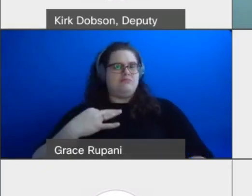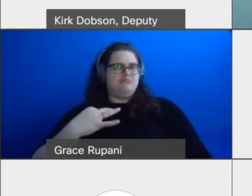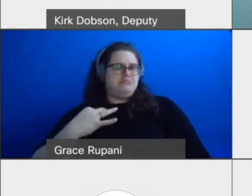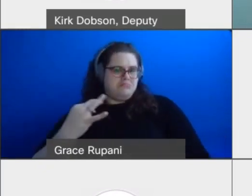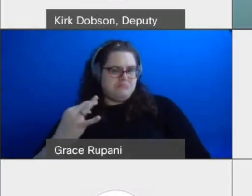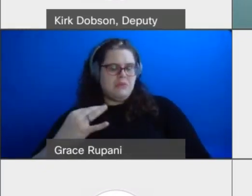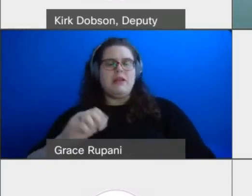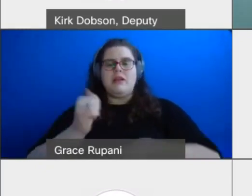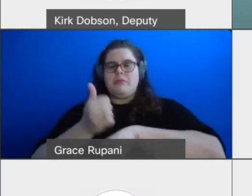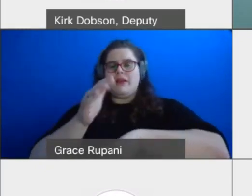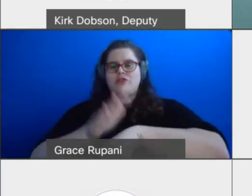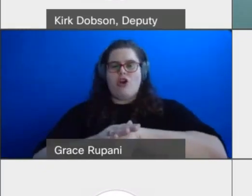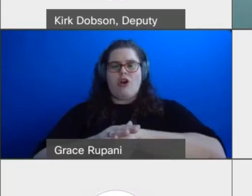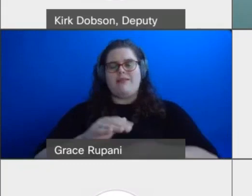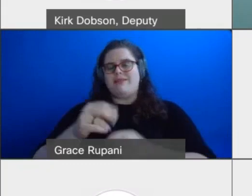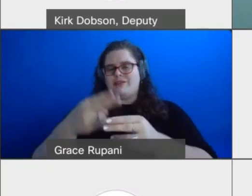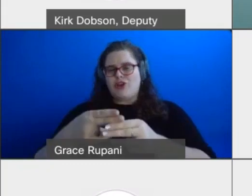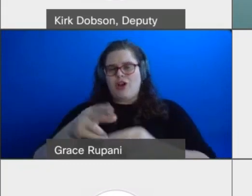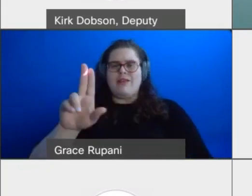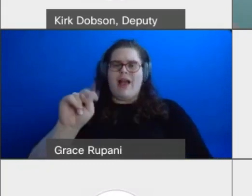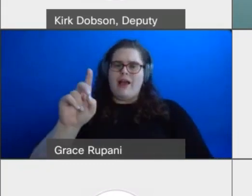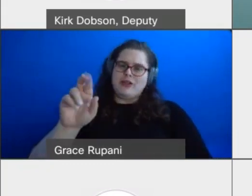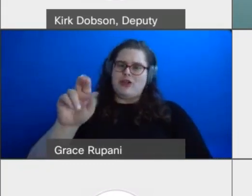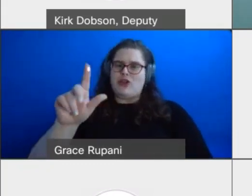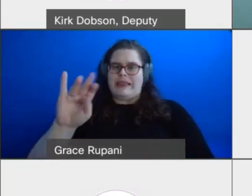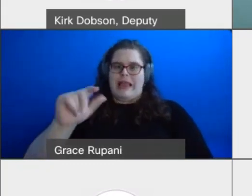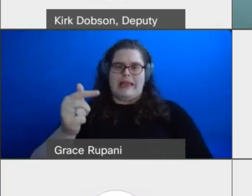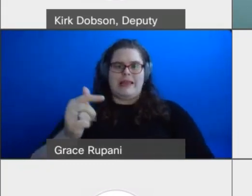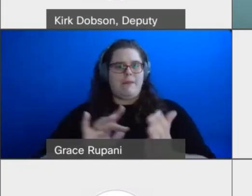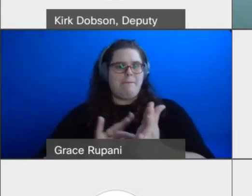I want to make sure that I'm using the exact language from